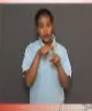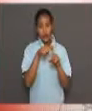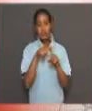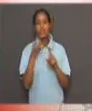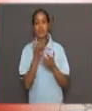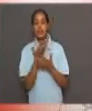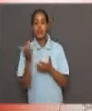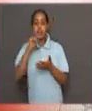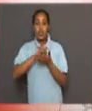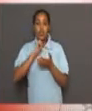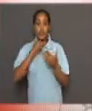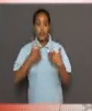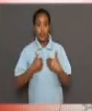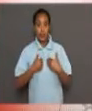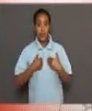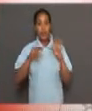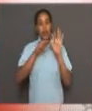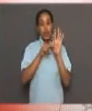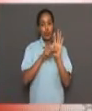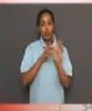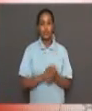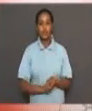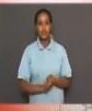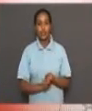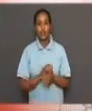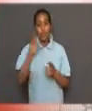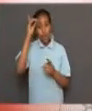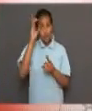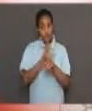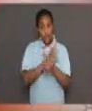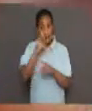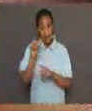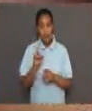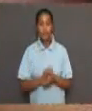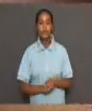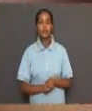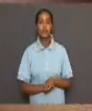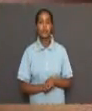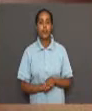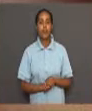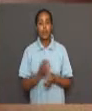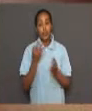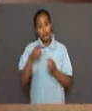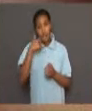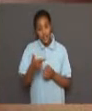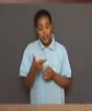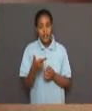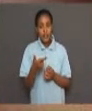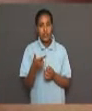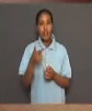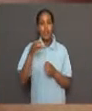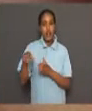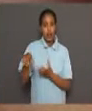the substance that is formed at the anode of a Downs cell? If you said